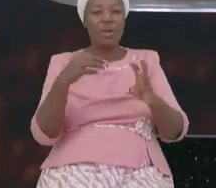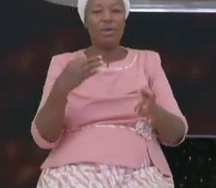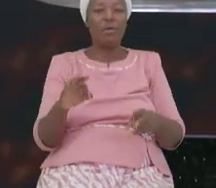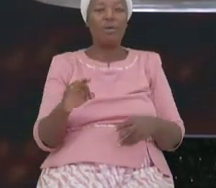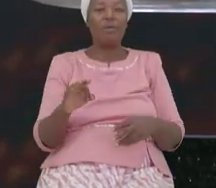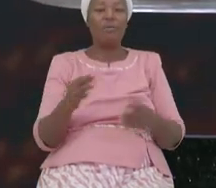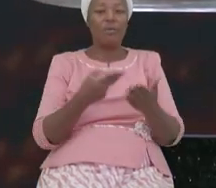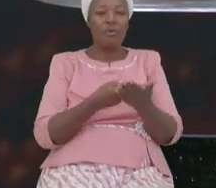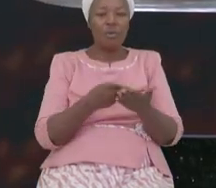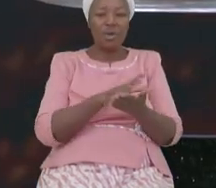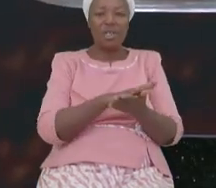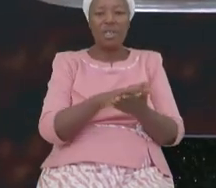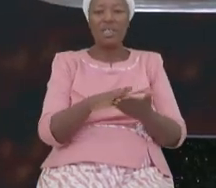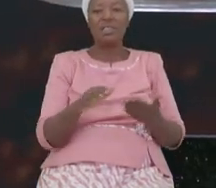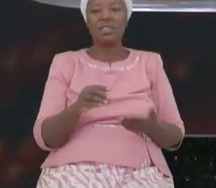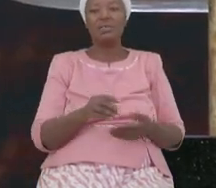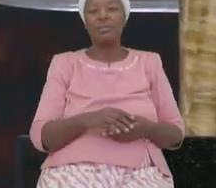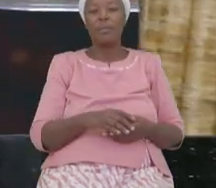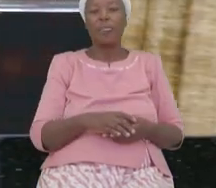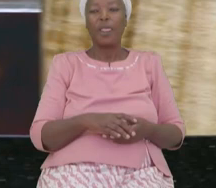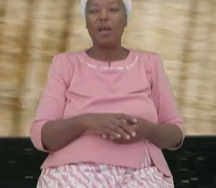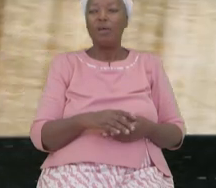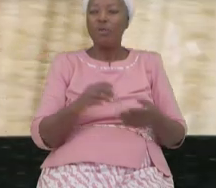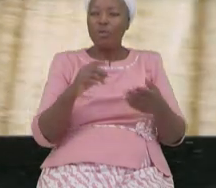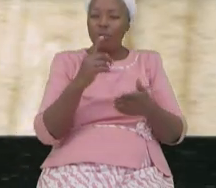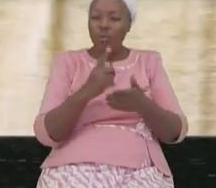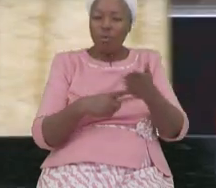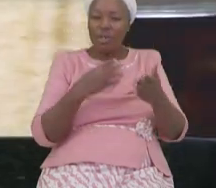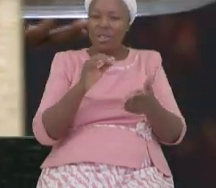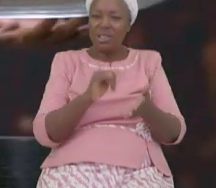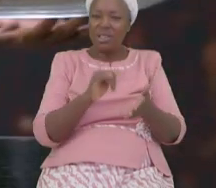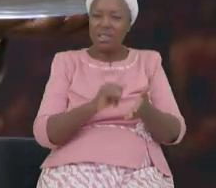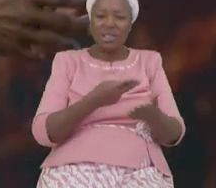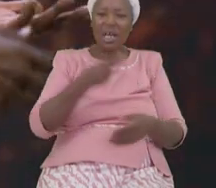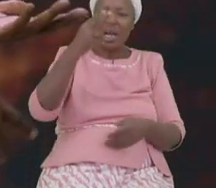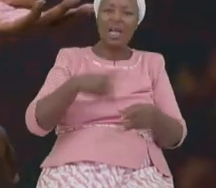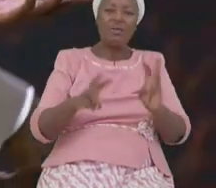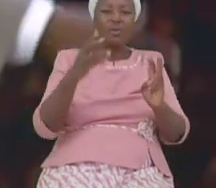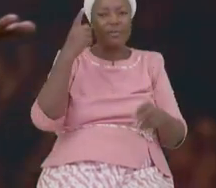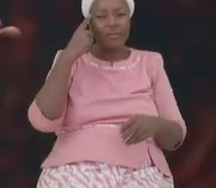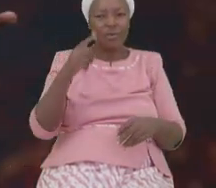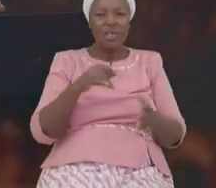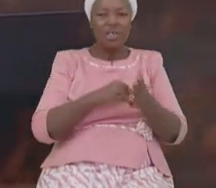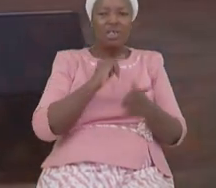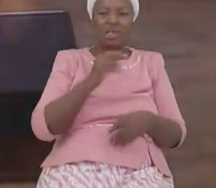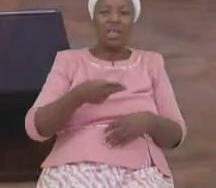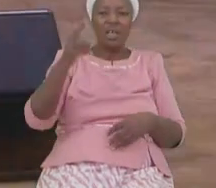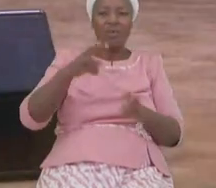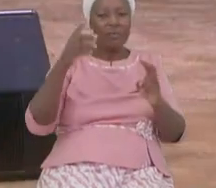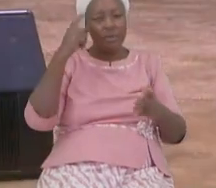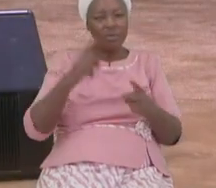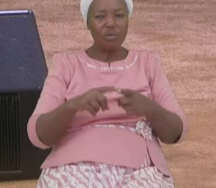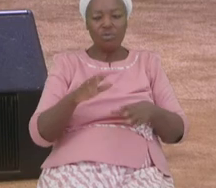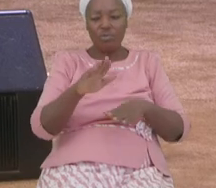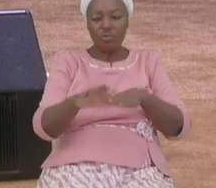of holiness. What's an highway for? It's an highway is for you to move, to